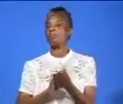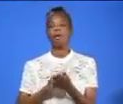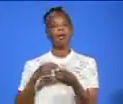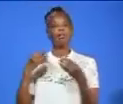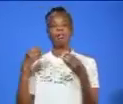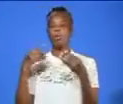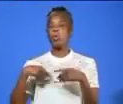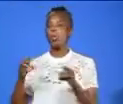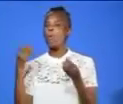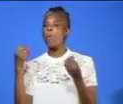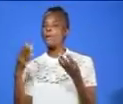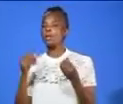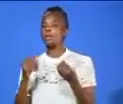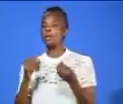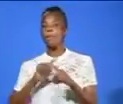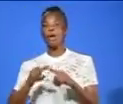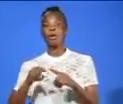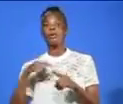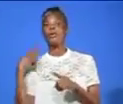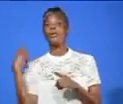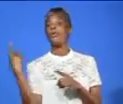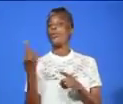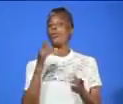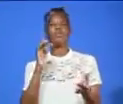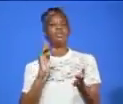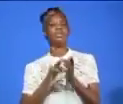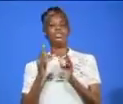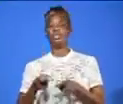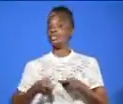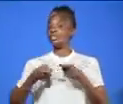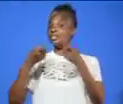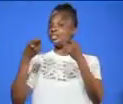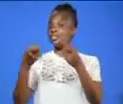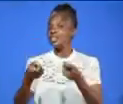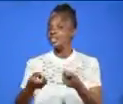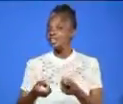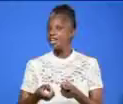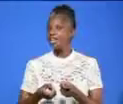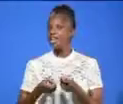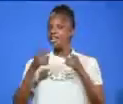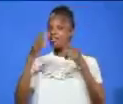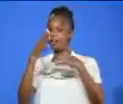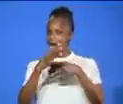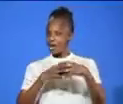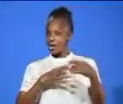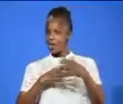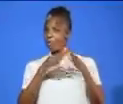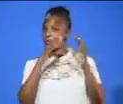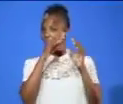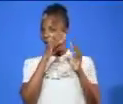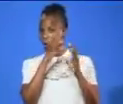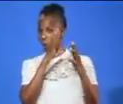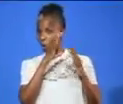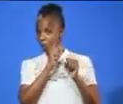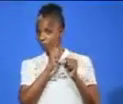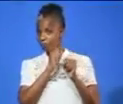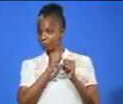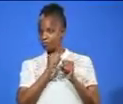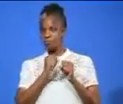But only Jesus could bring relief. And though her